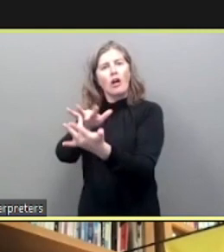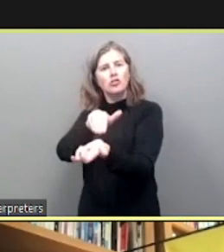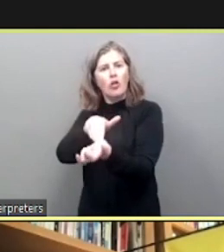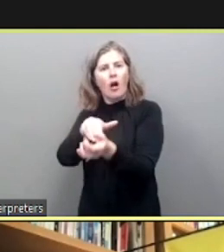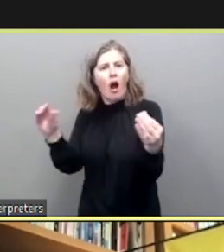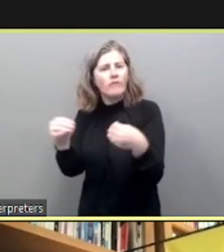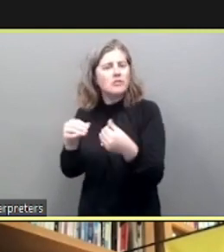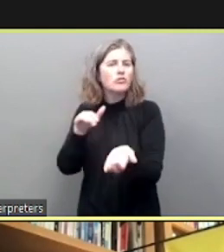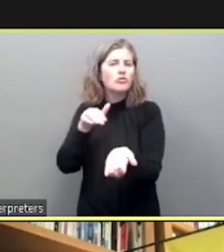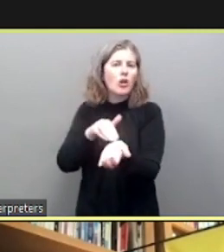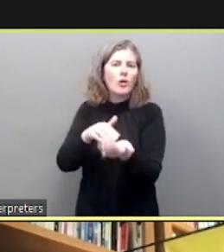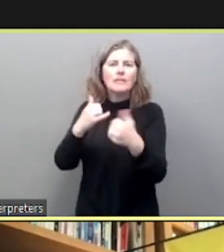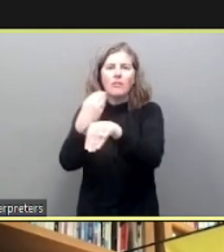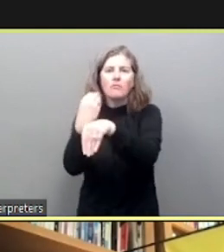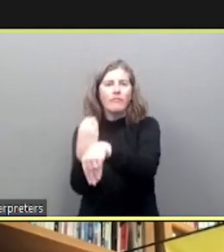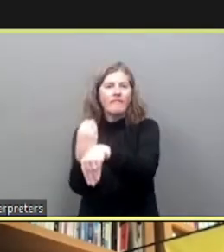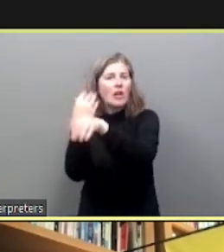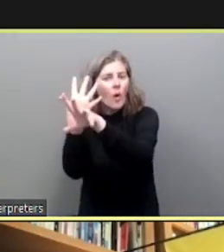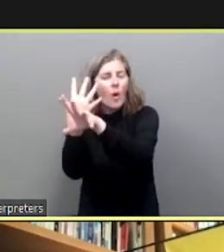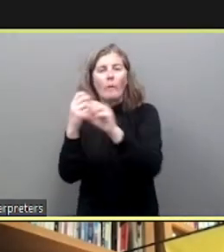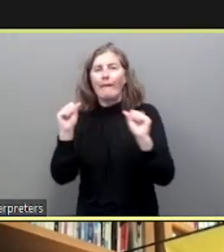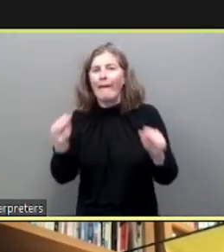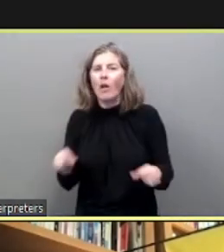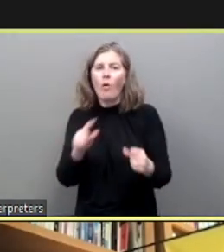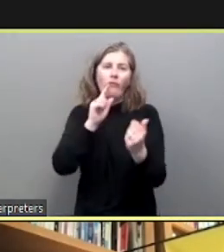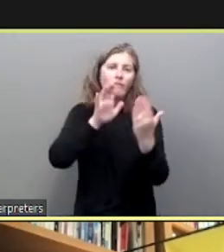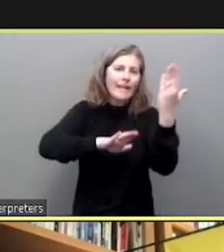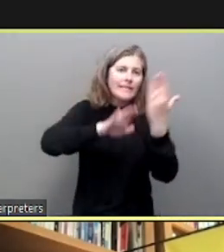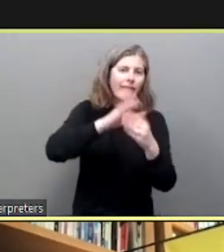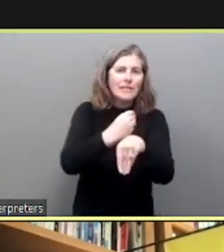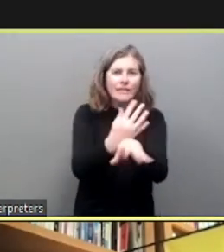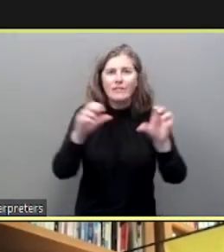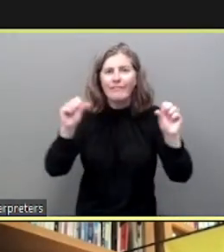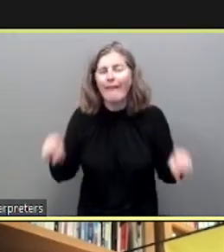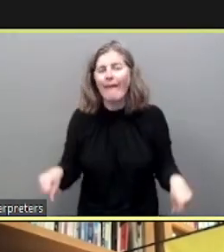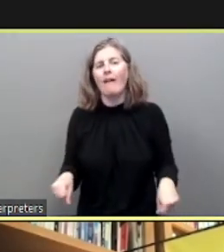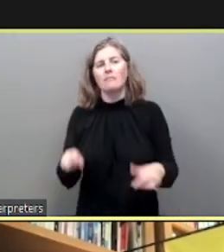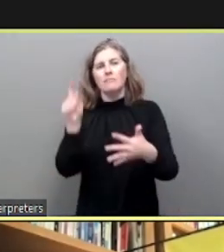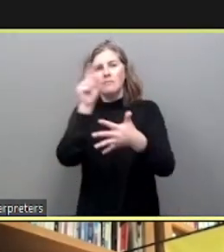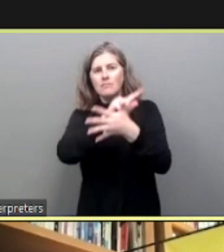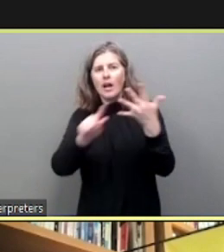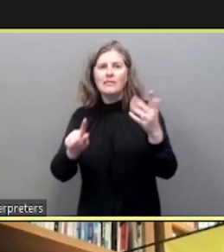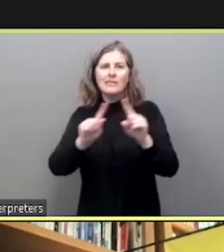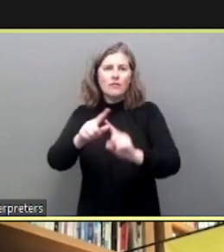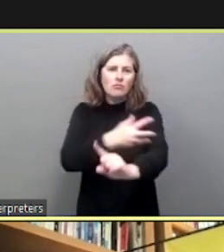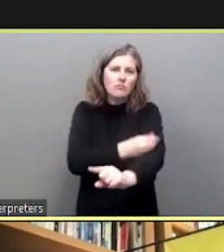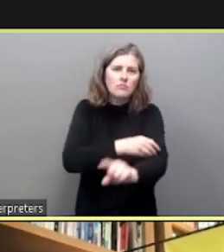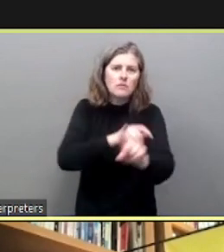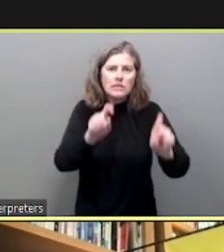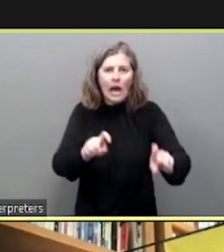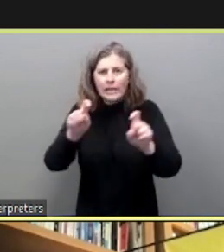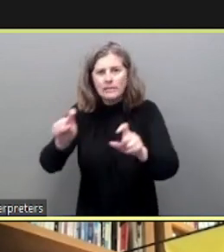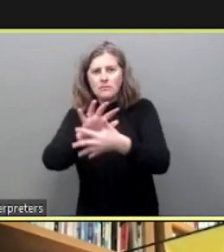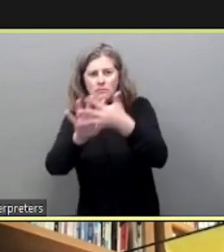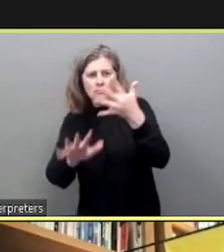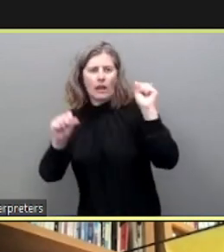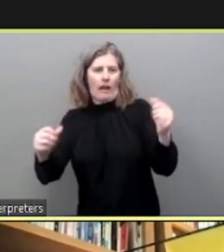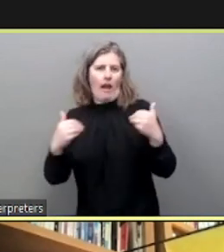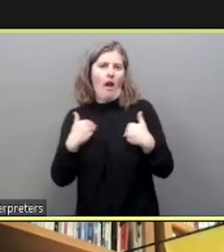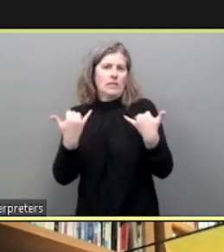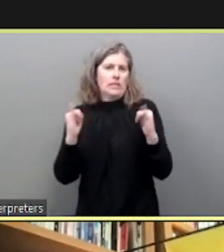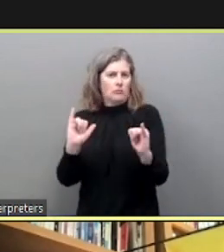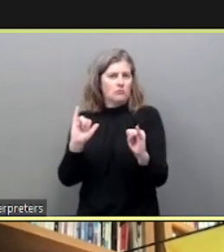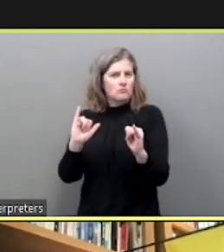do video visits or in-person visits, and many workups of this nature